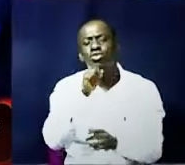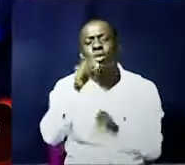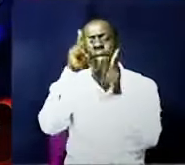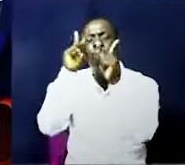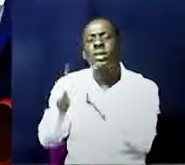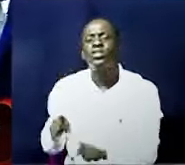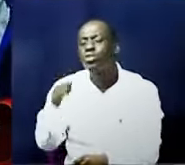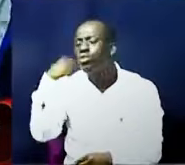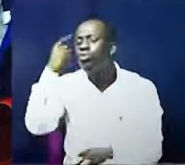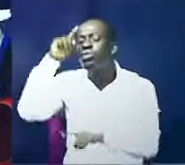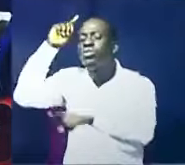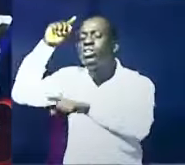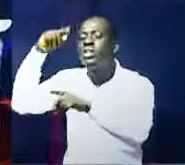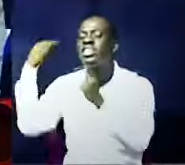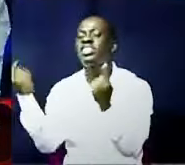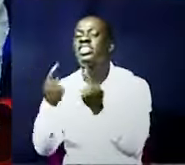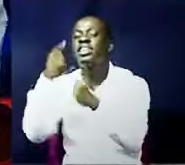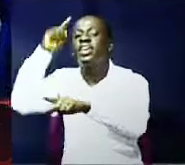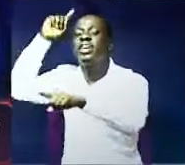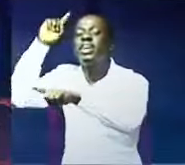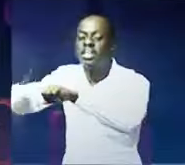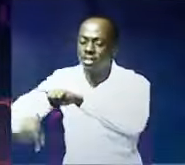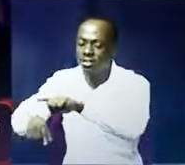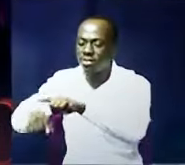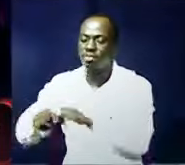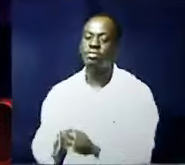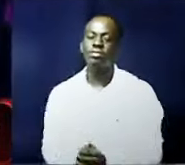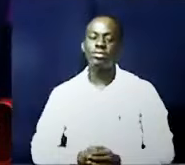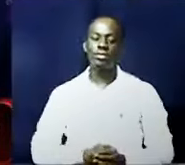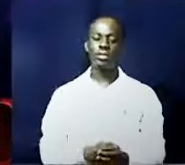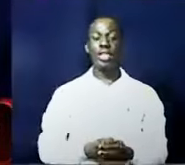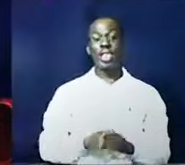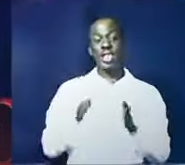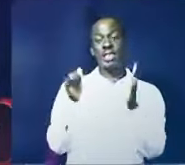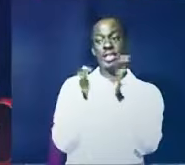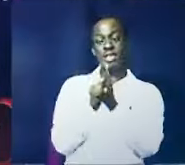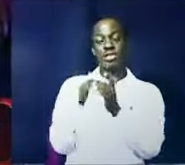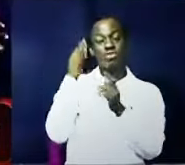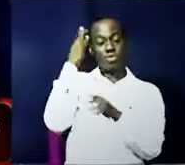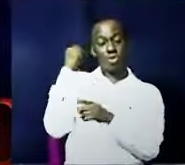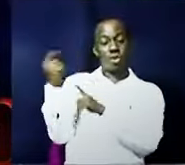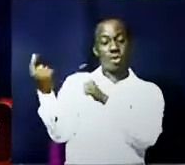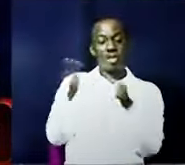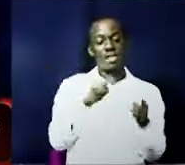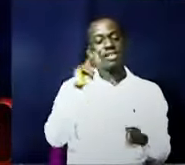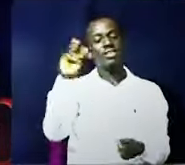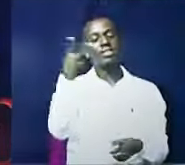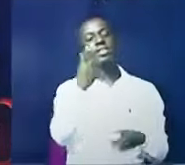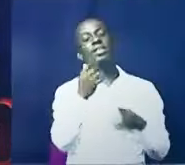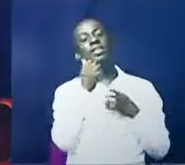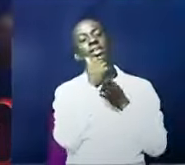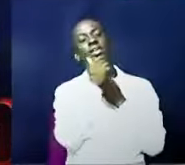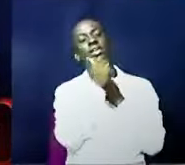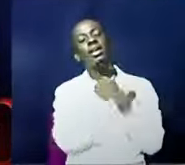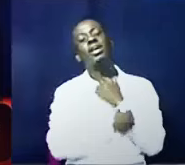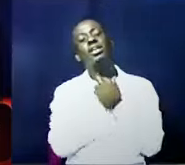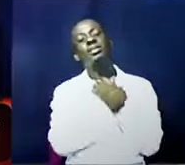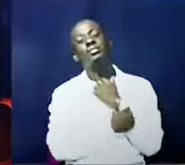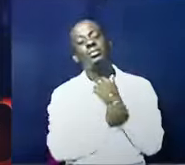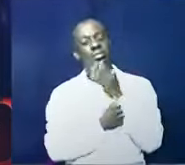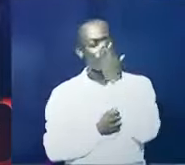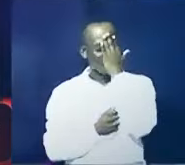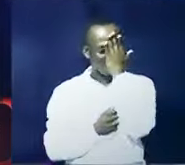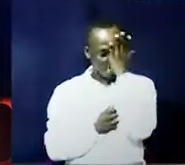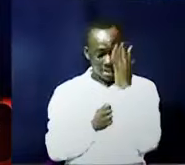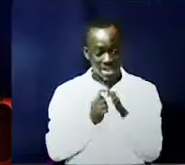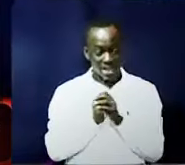onto me nyabone. That is why he came as a second Adam. And unti na oba say Adam awotosu mi. Now if he failed, maybe we would have